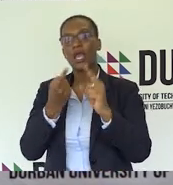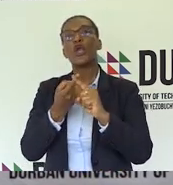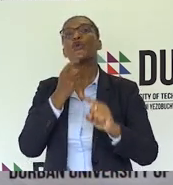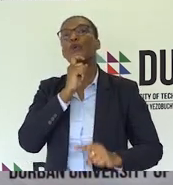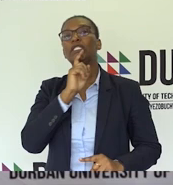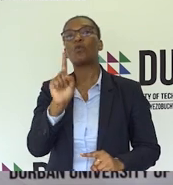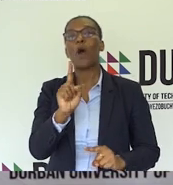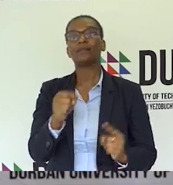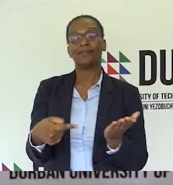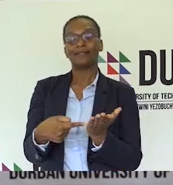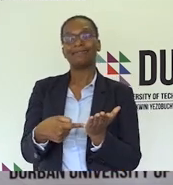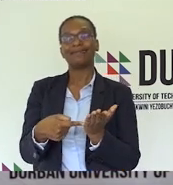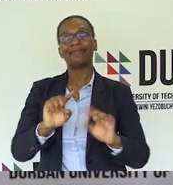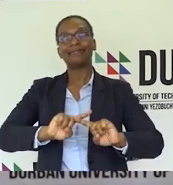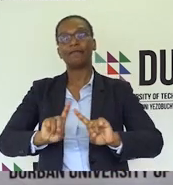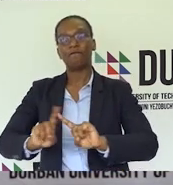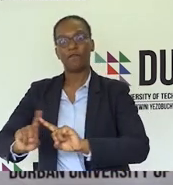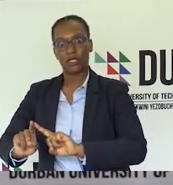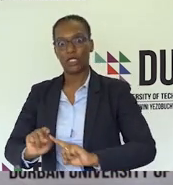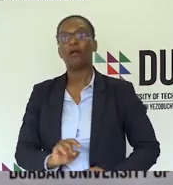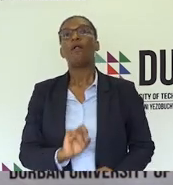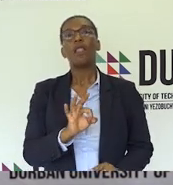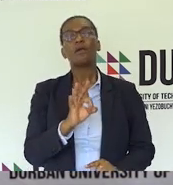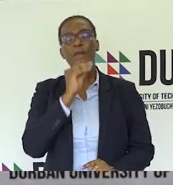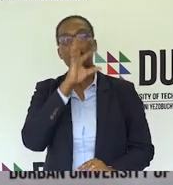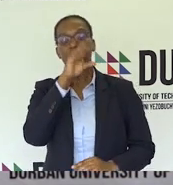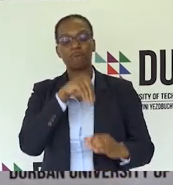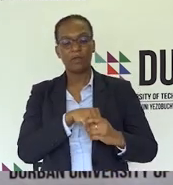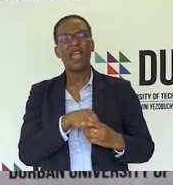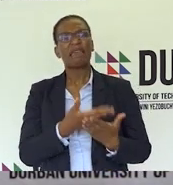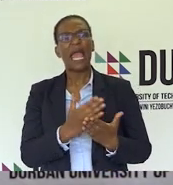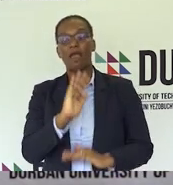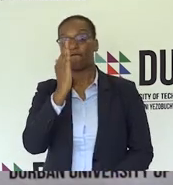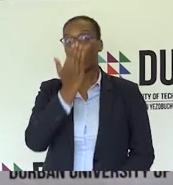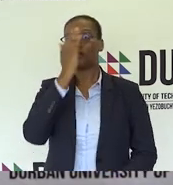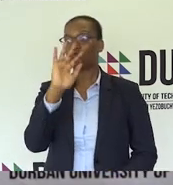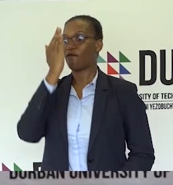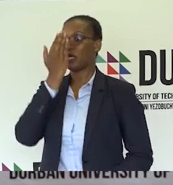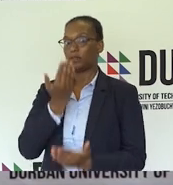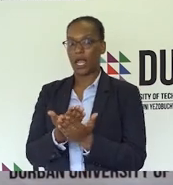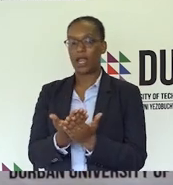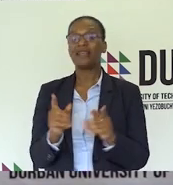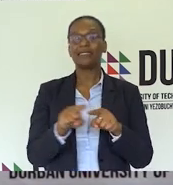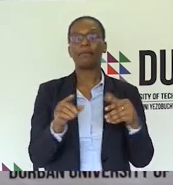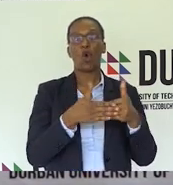multimodal learning systems. Blended learning integrates face-to-face and online teaching and learning.